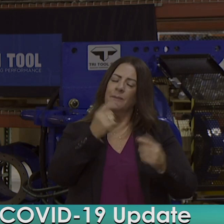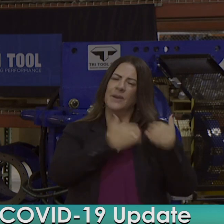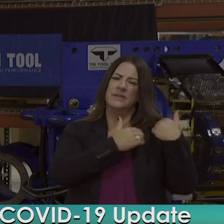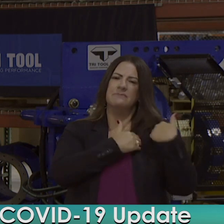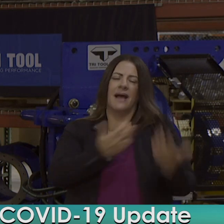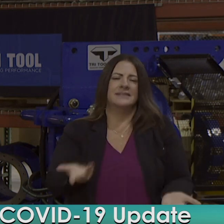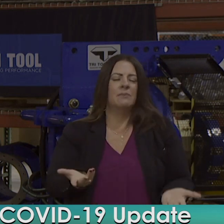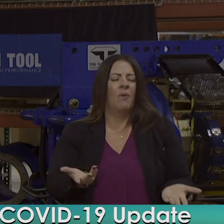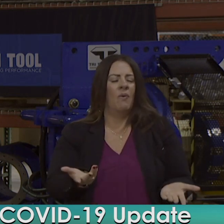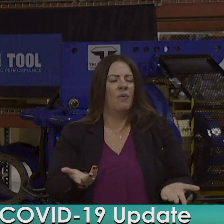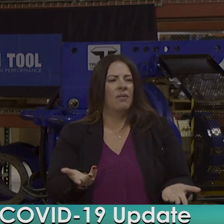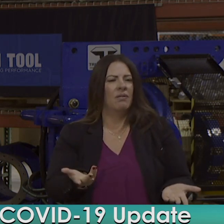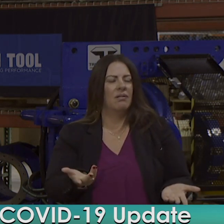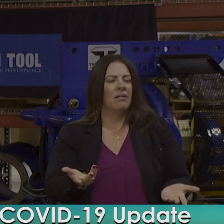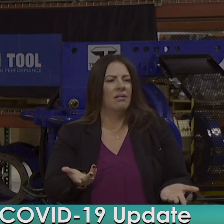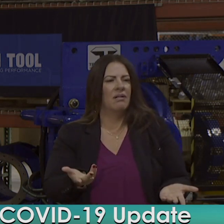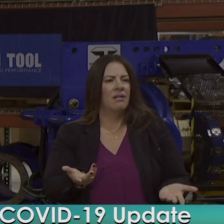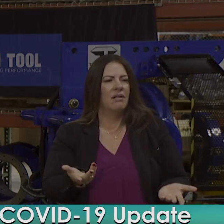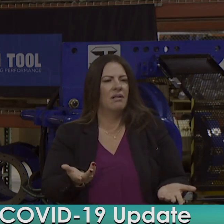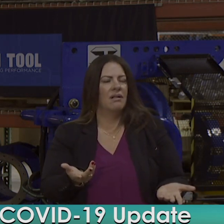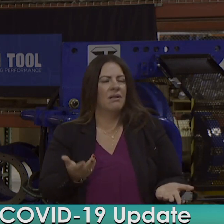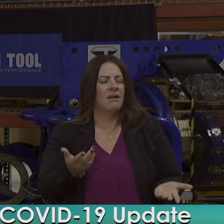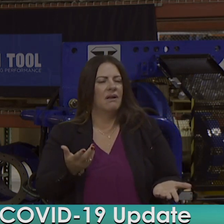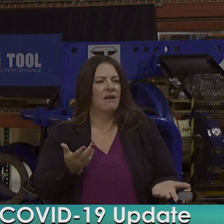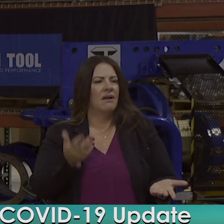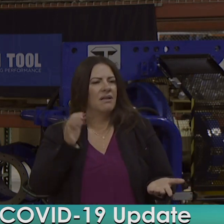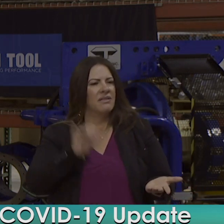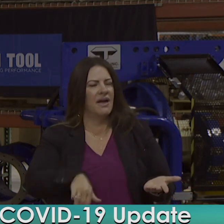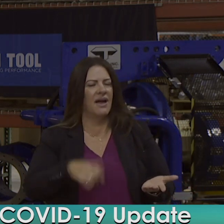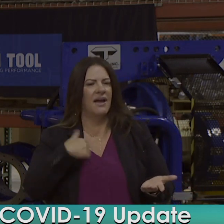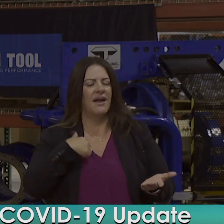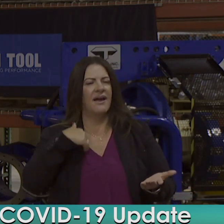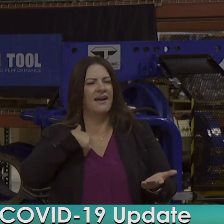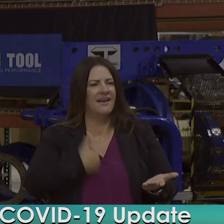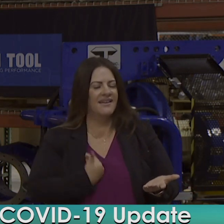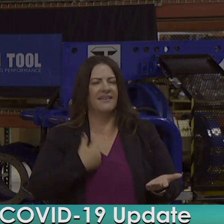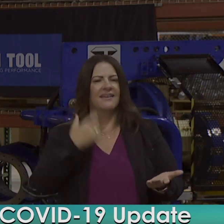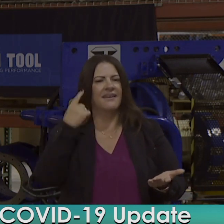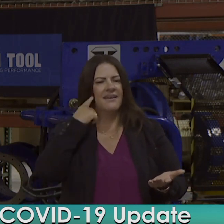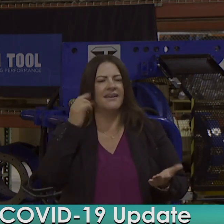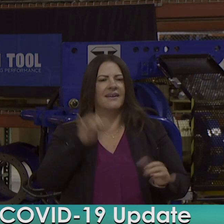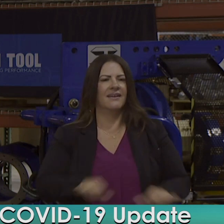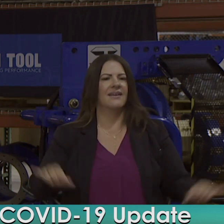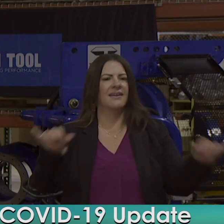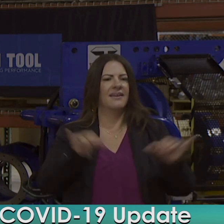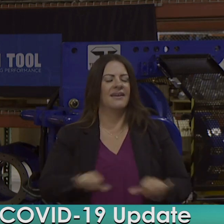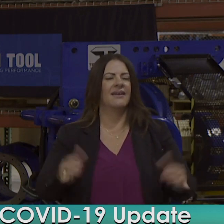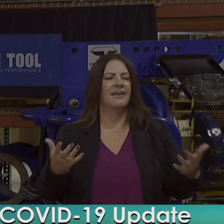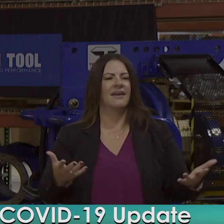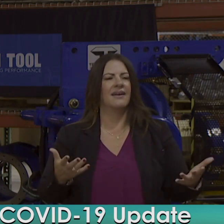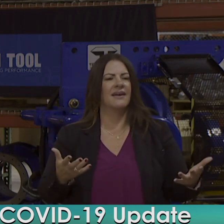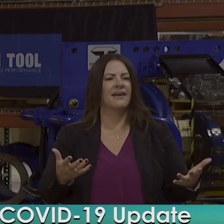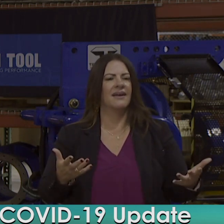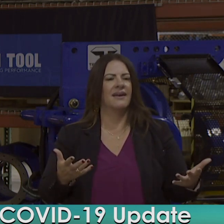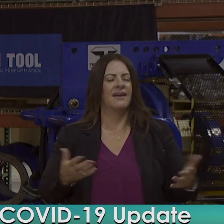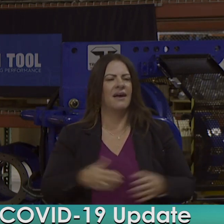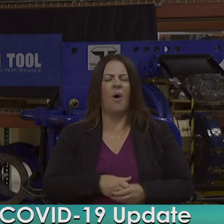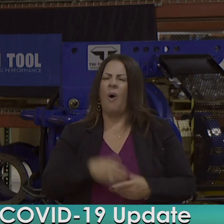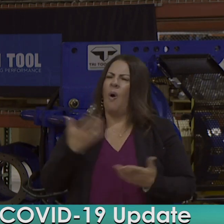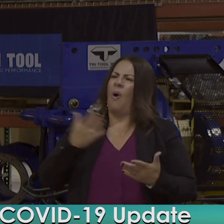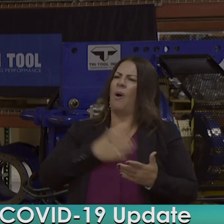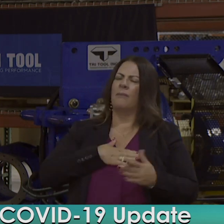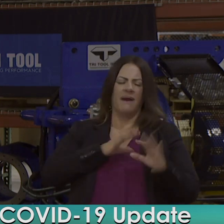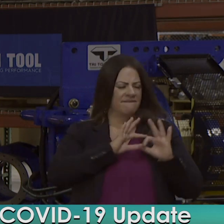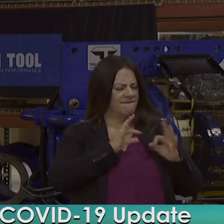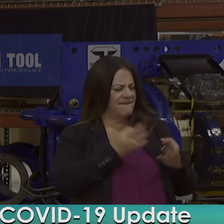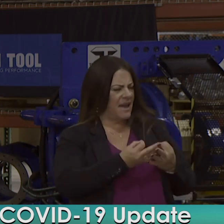case is we get so fatigued that we say, well, to the cohort that we've been with, our immediate family,